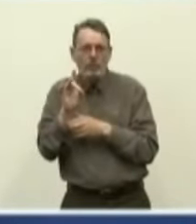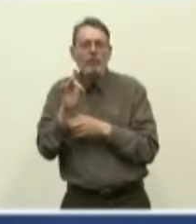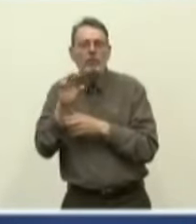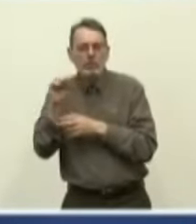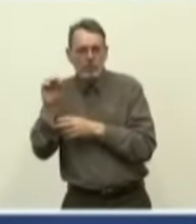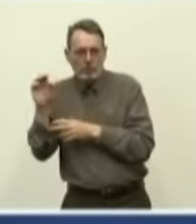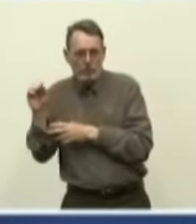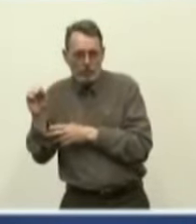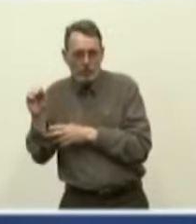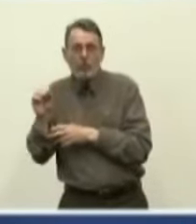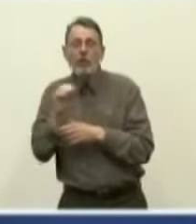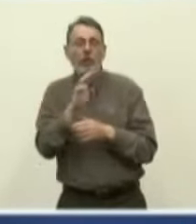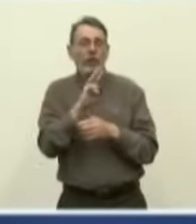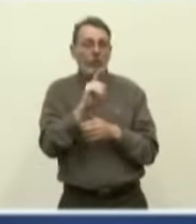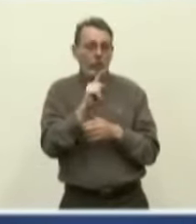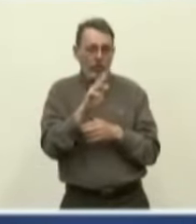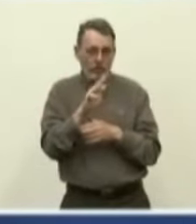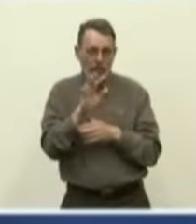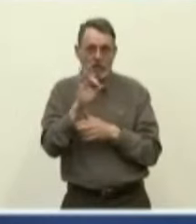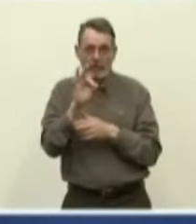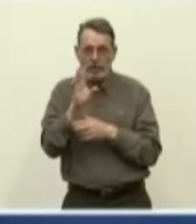415-970-3800. Again, that's